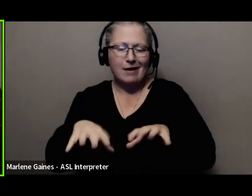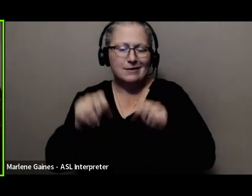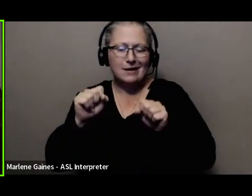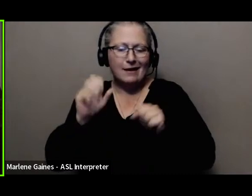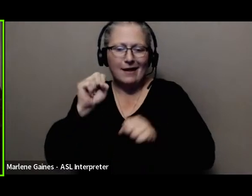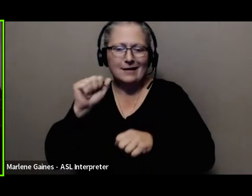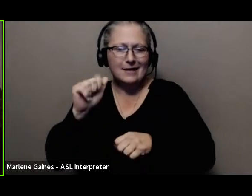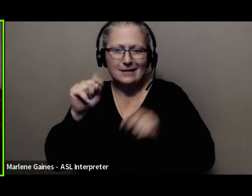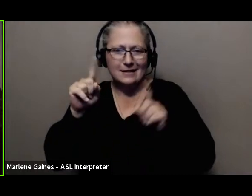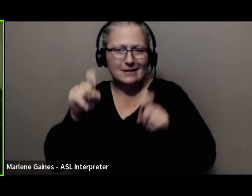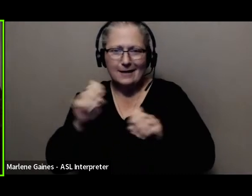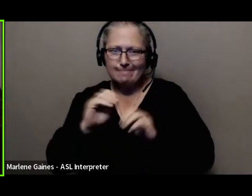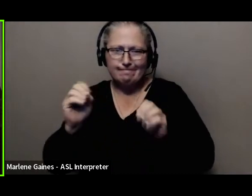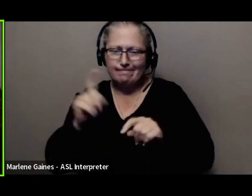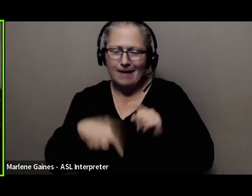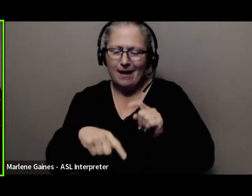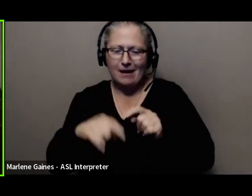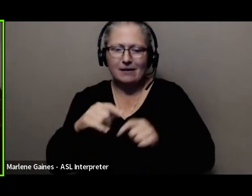the SAT at all.